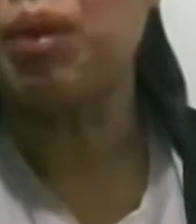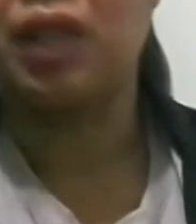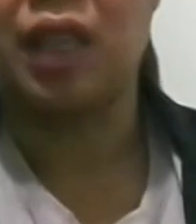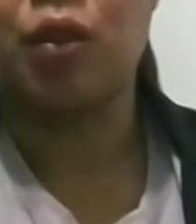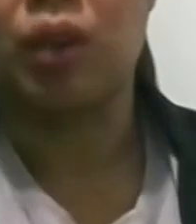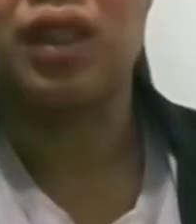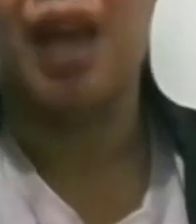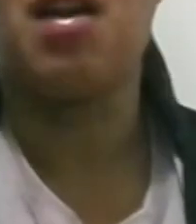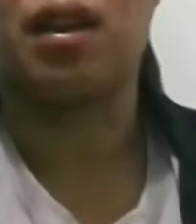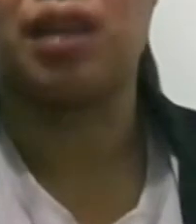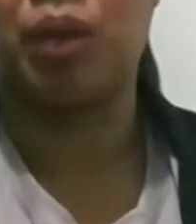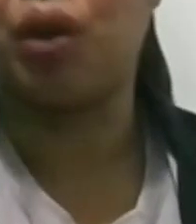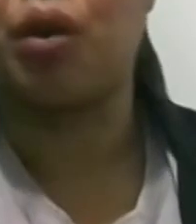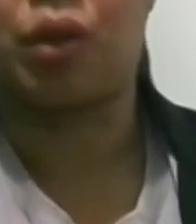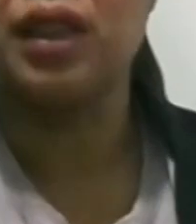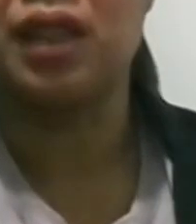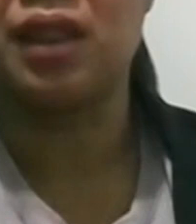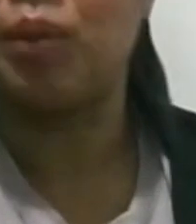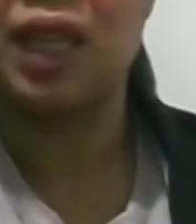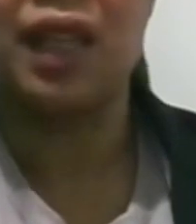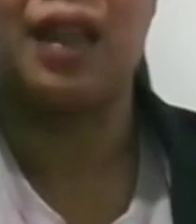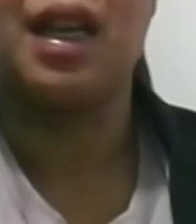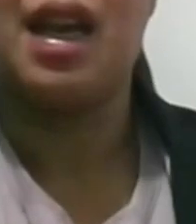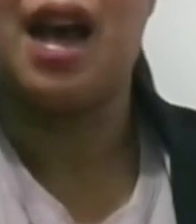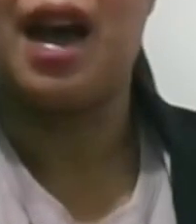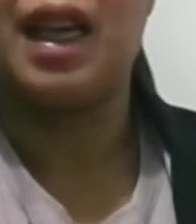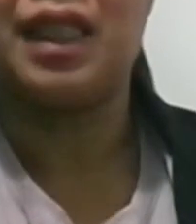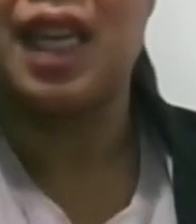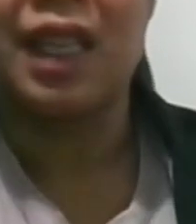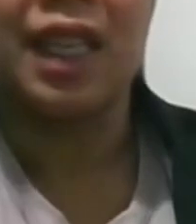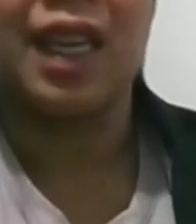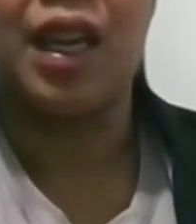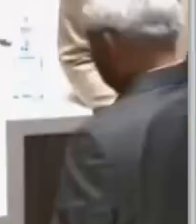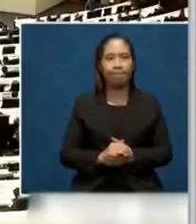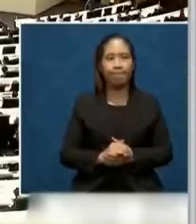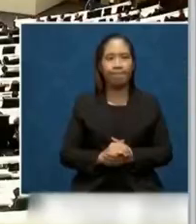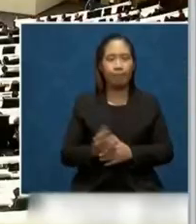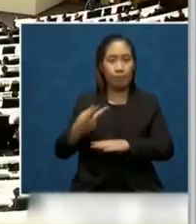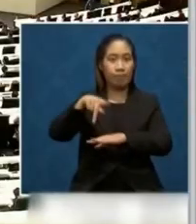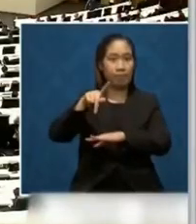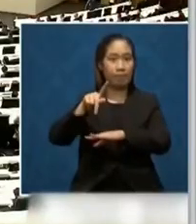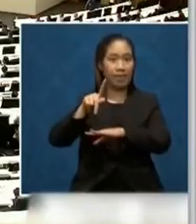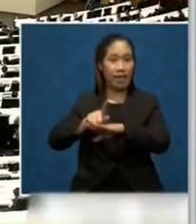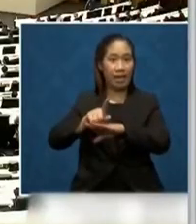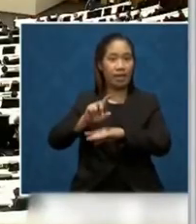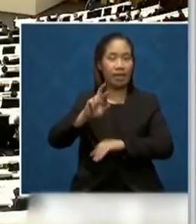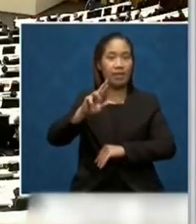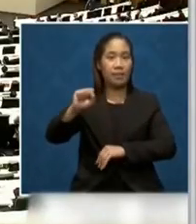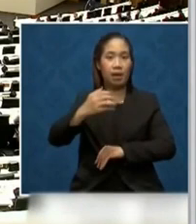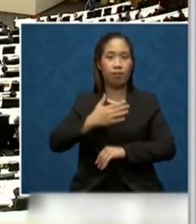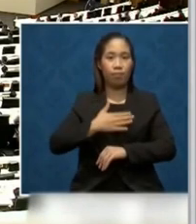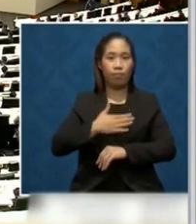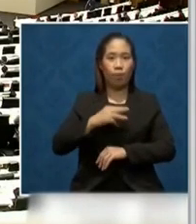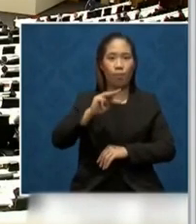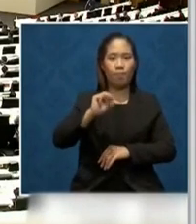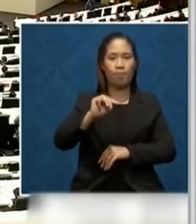really rapidly towards chaos and political crisis, something that is in the memory of most Thais